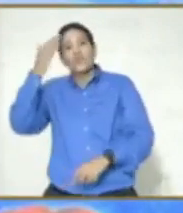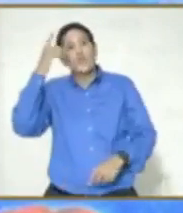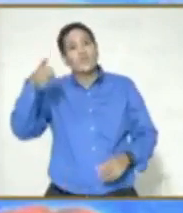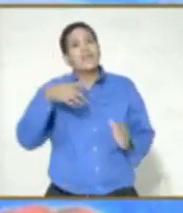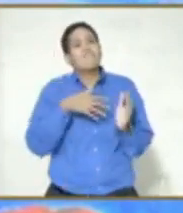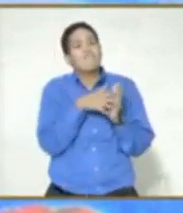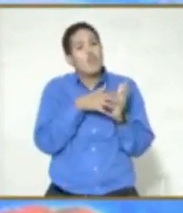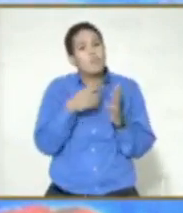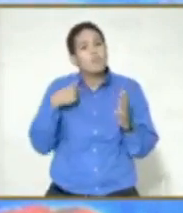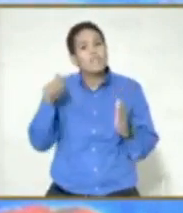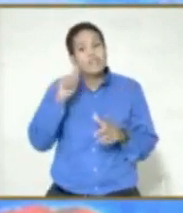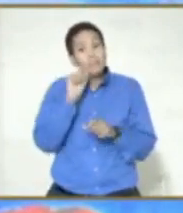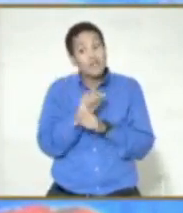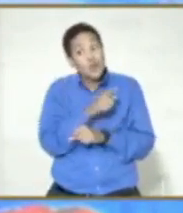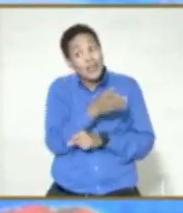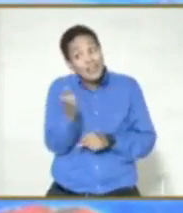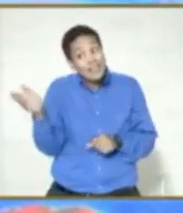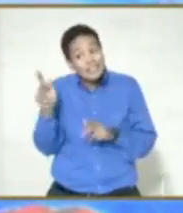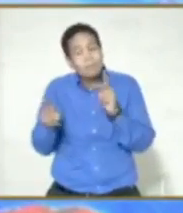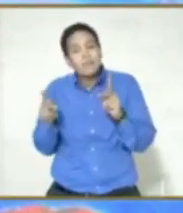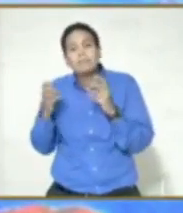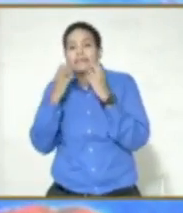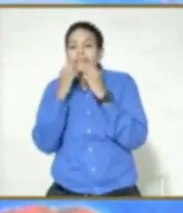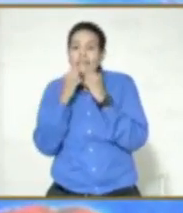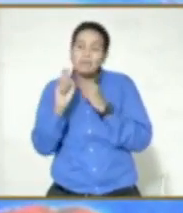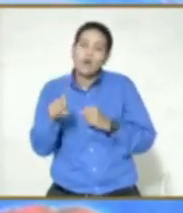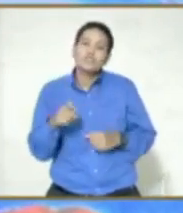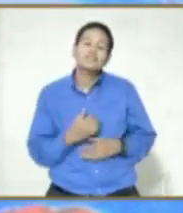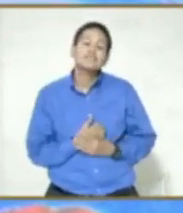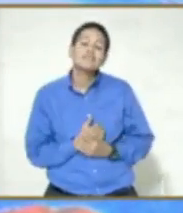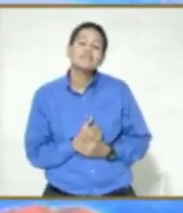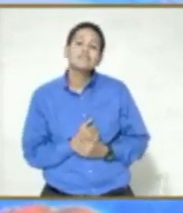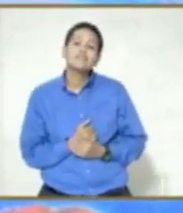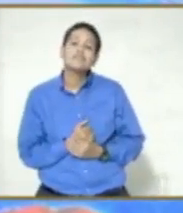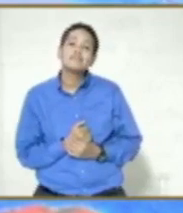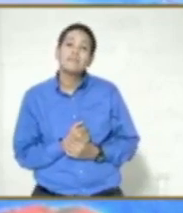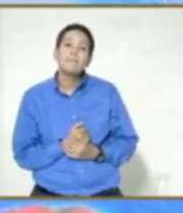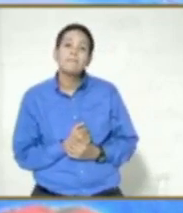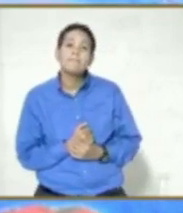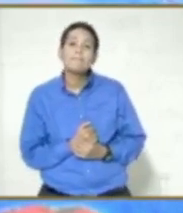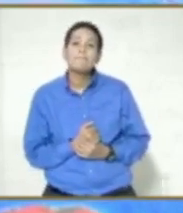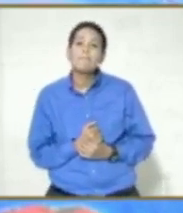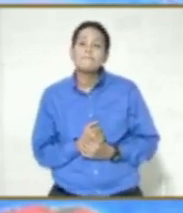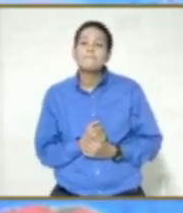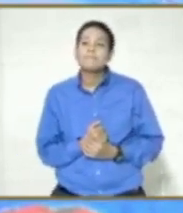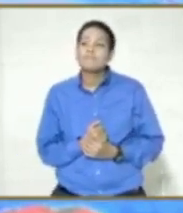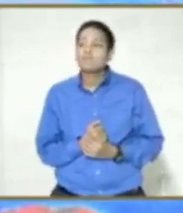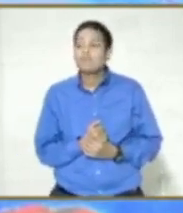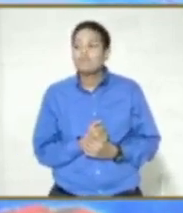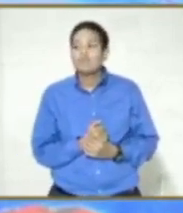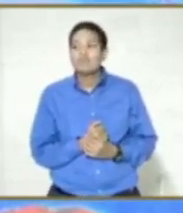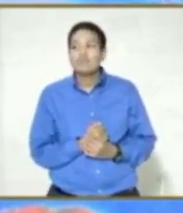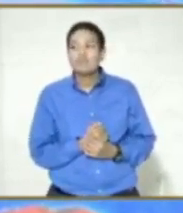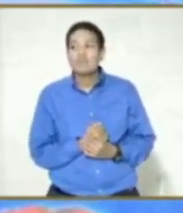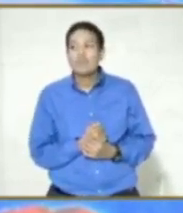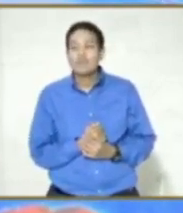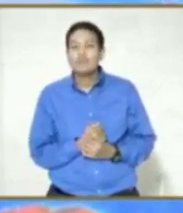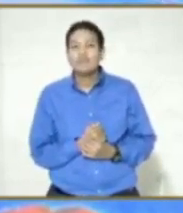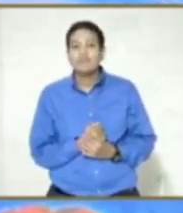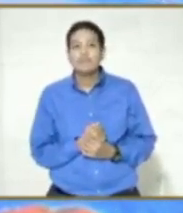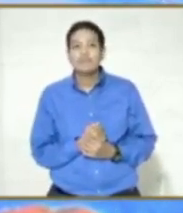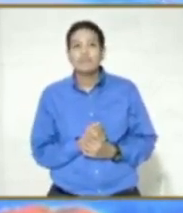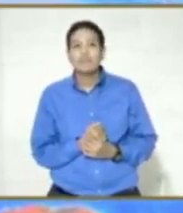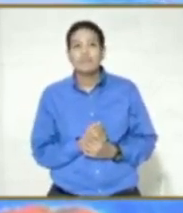need to make sure that these persons are well taken care of. Absolutely, yes. Thank you, Mayor. This